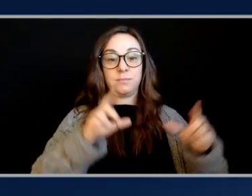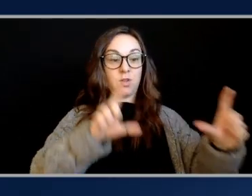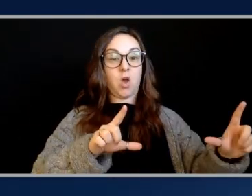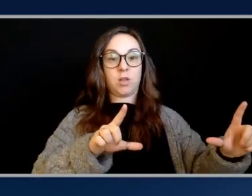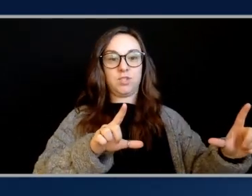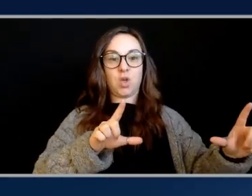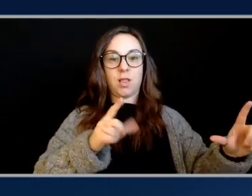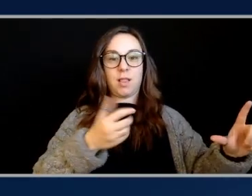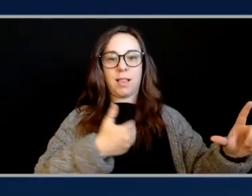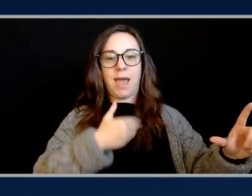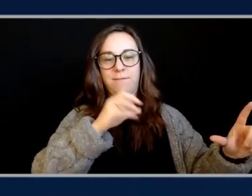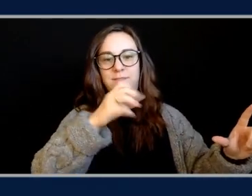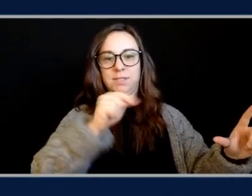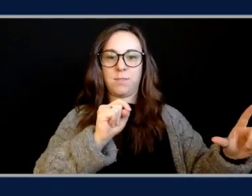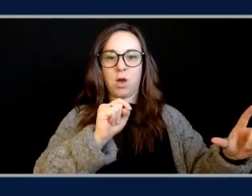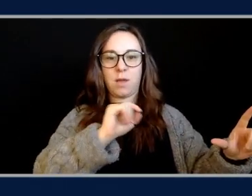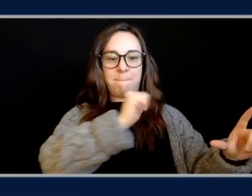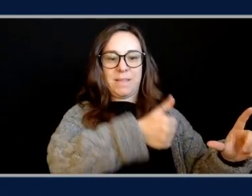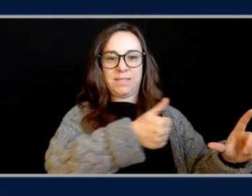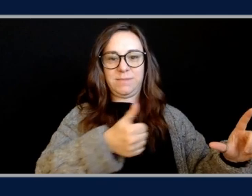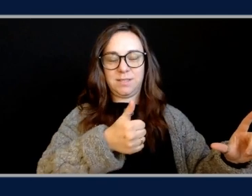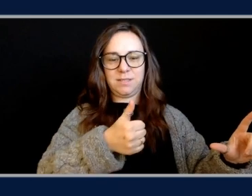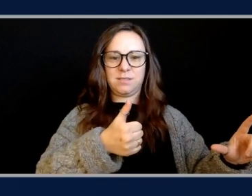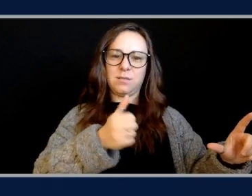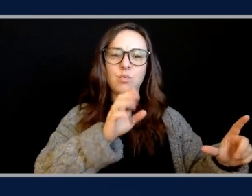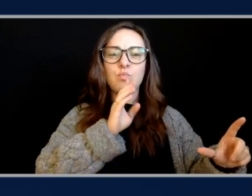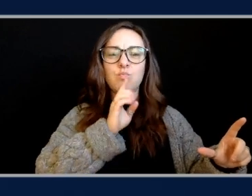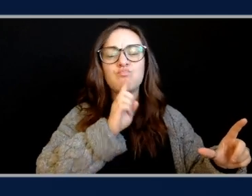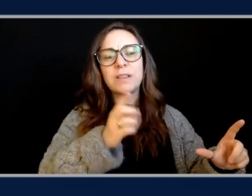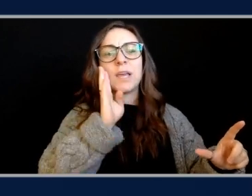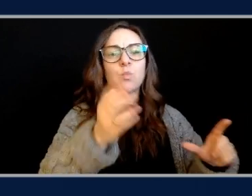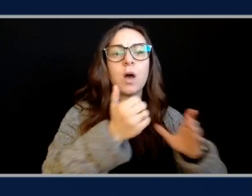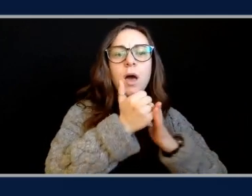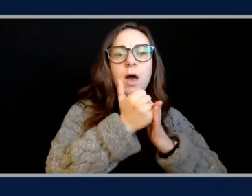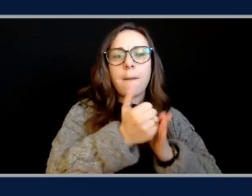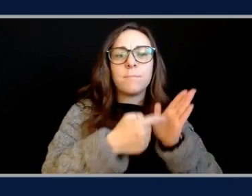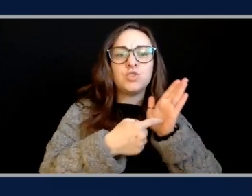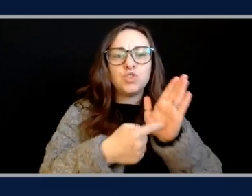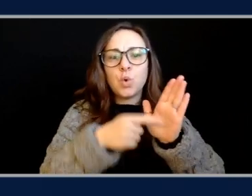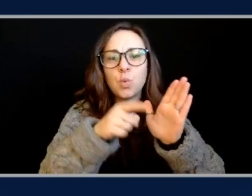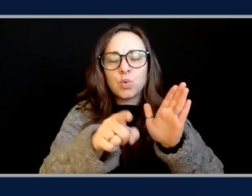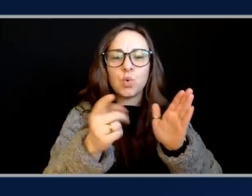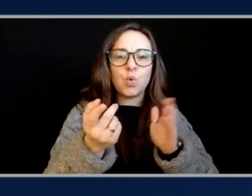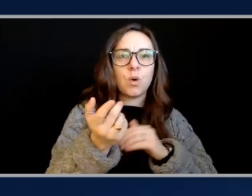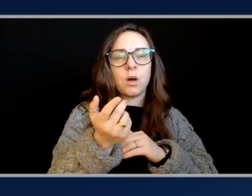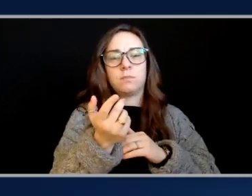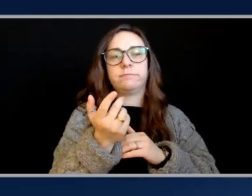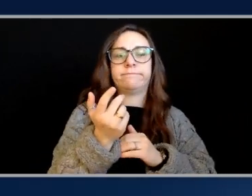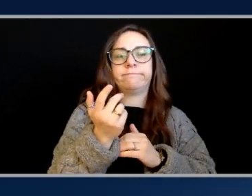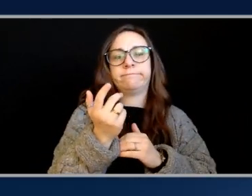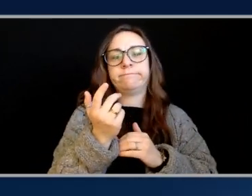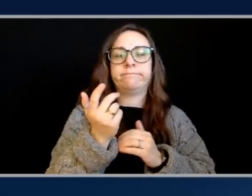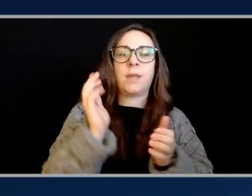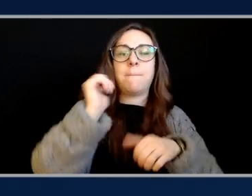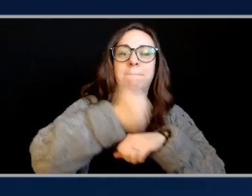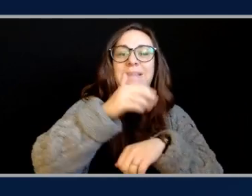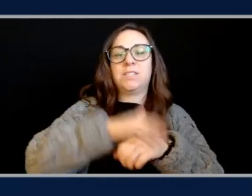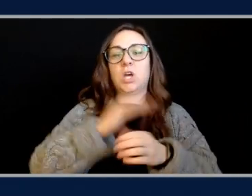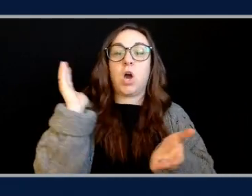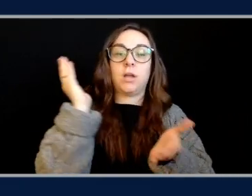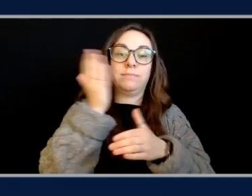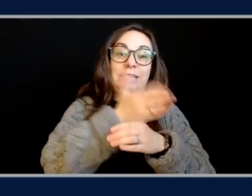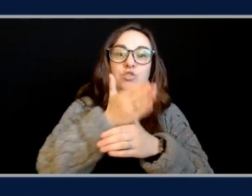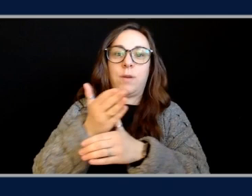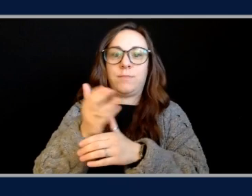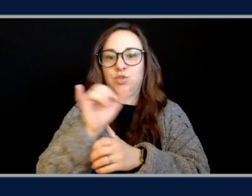score, which will help you kind of even gauge a better instance based on its interruption kind of likelihood, right? So instances that